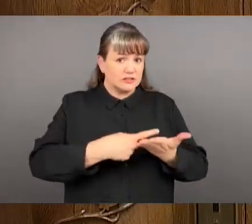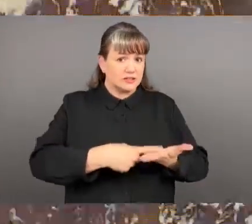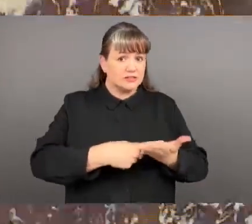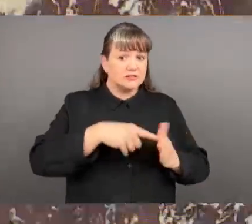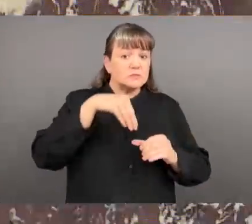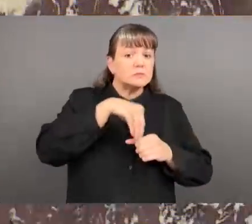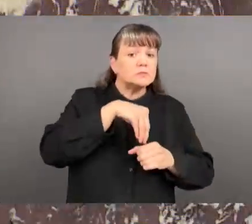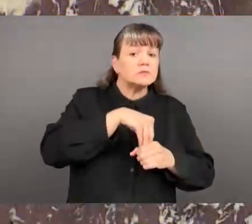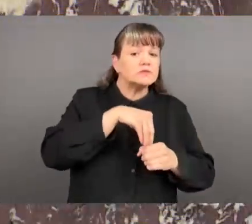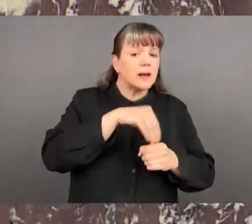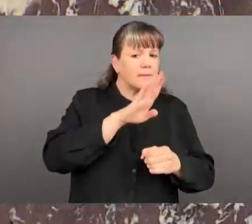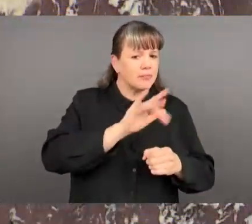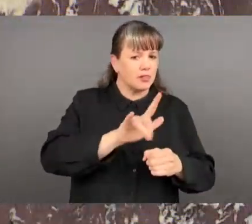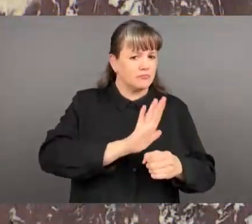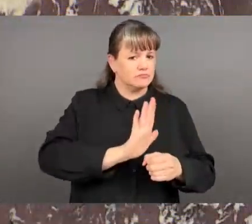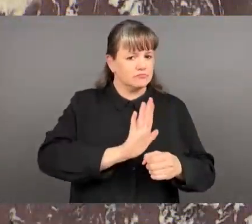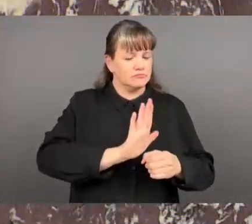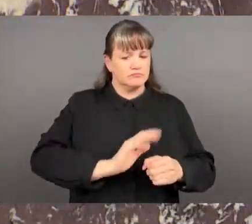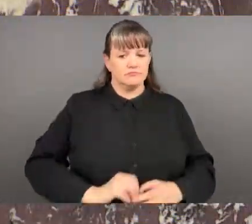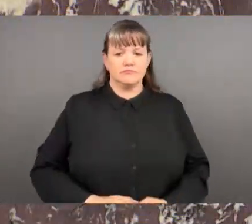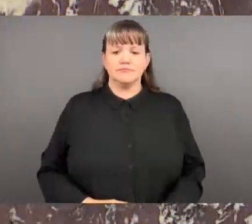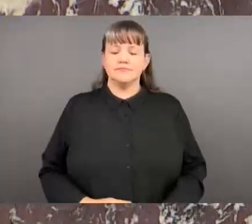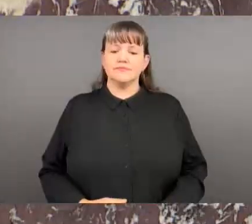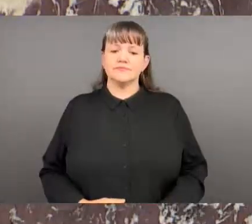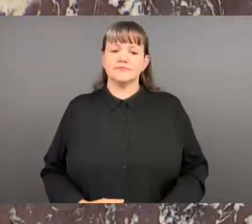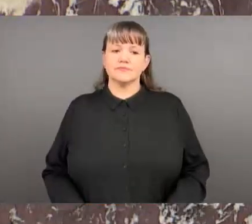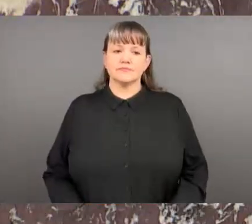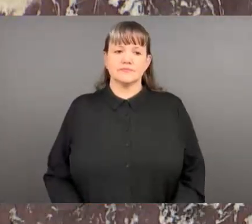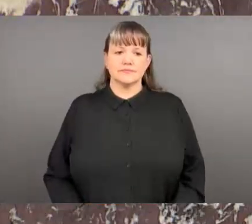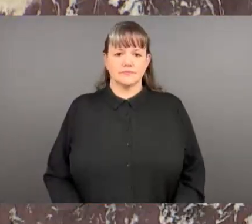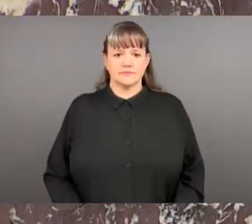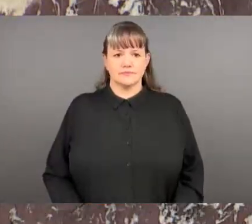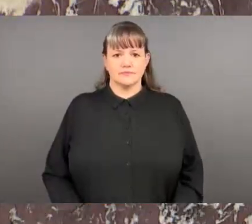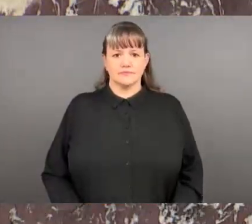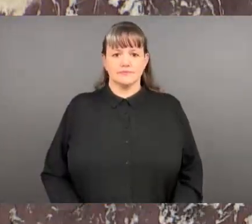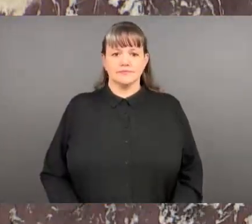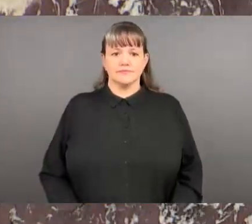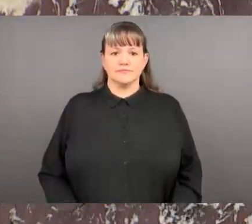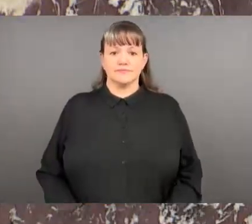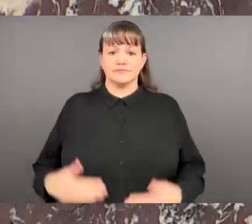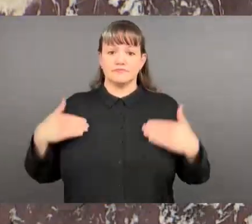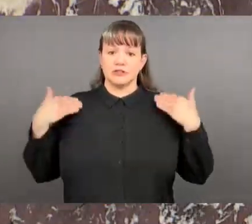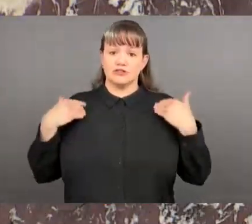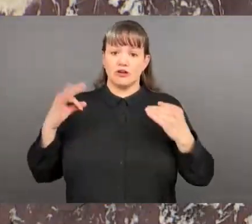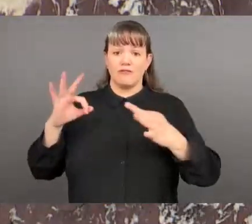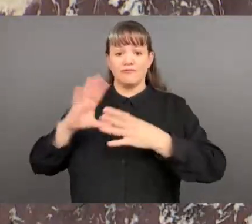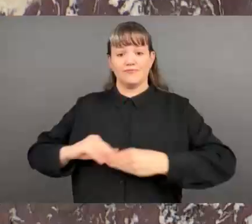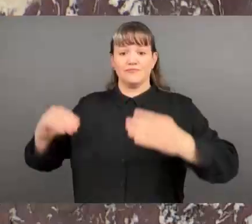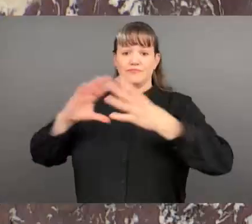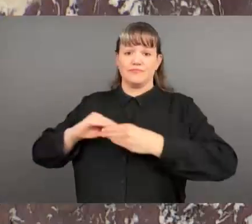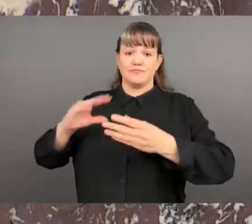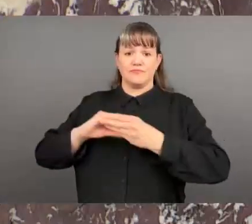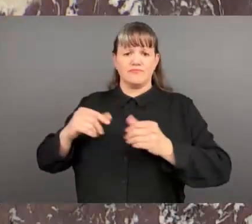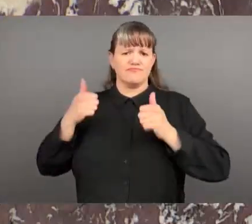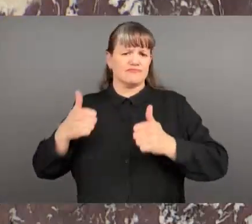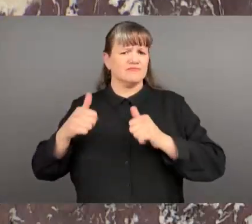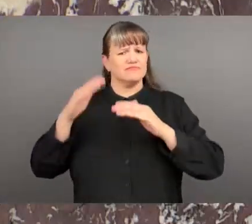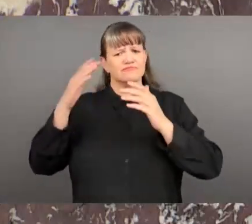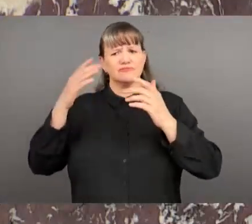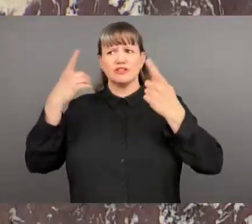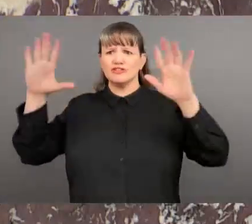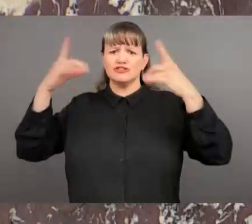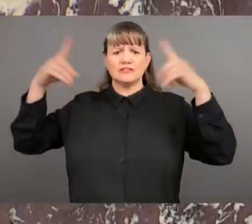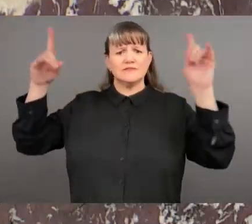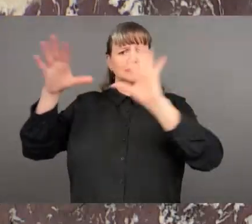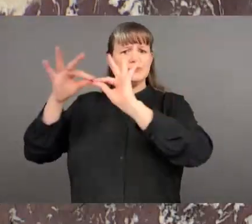Speaker. Well, the minister can actually glorify all the achievement all they want, but either the minister isn't understanding the reality or is refusing to be